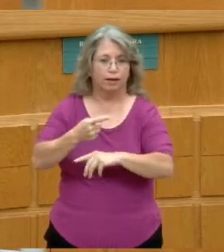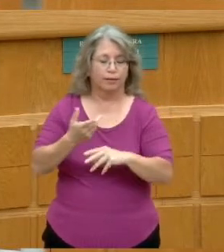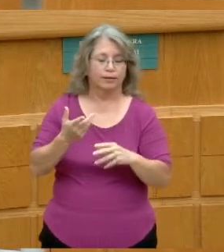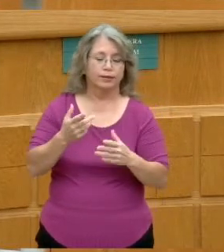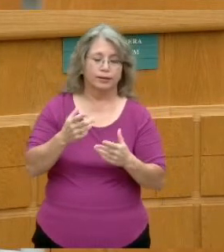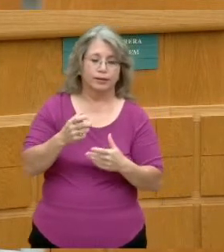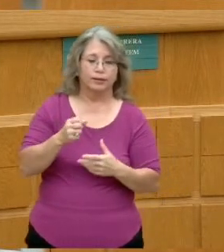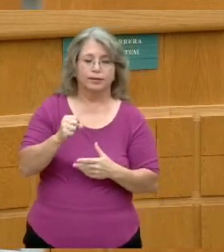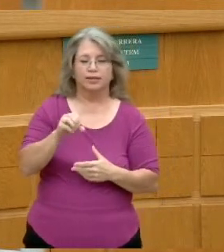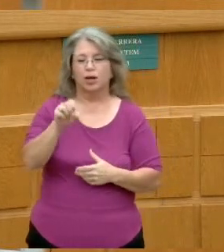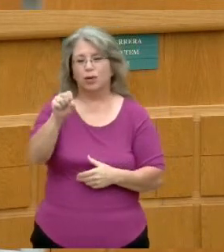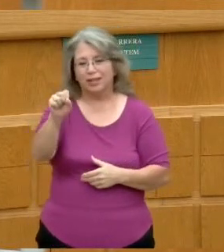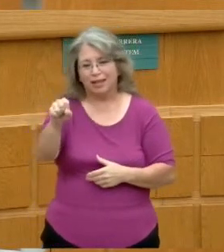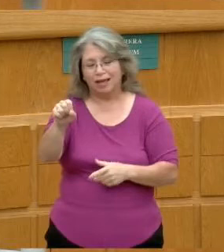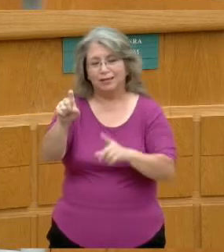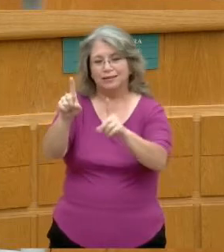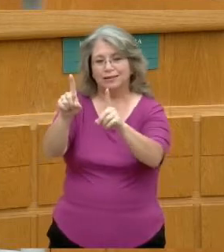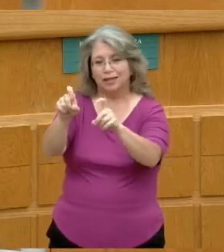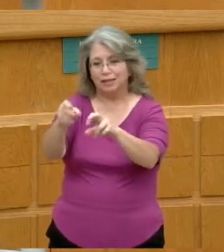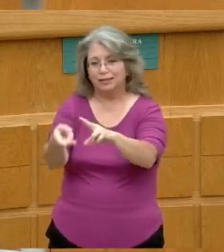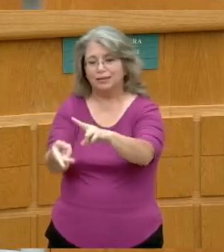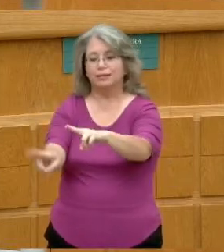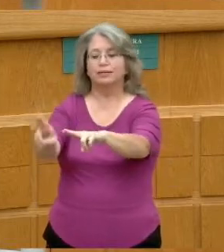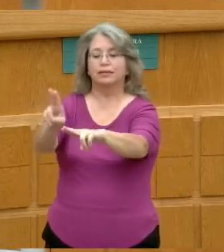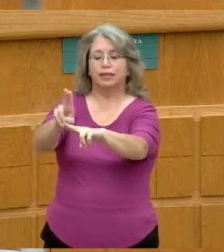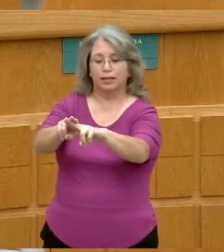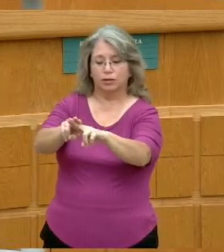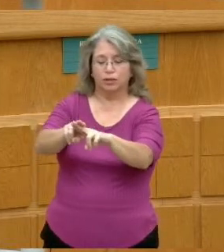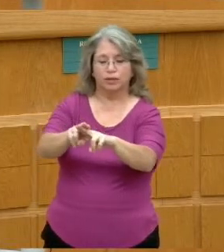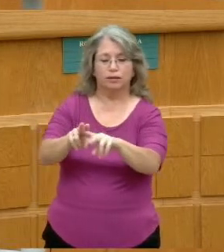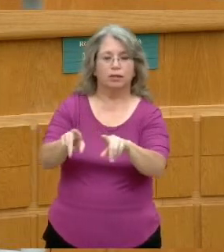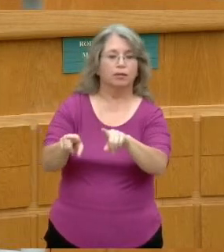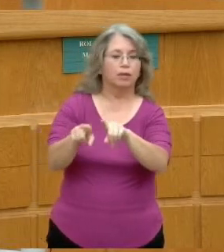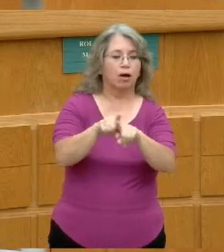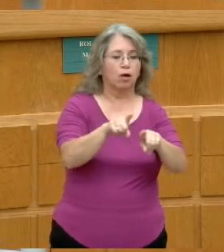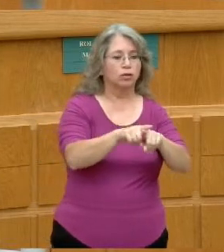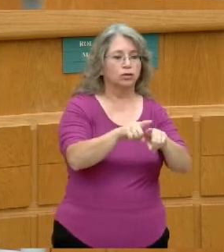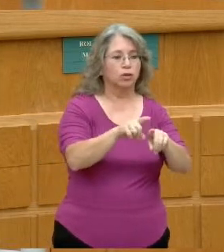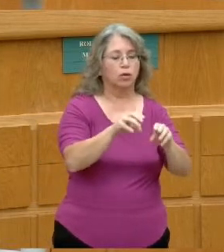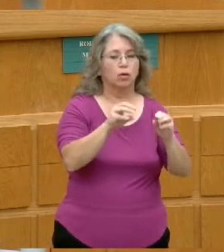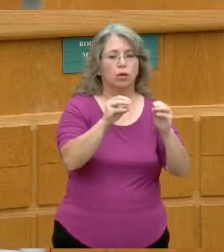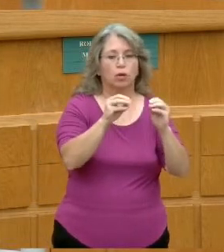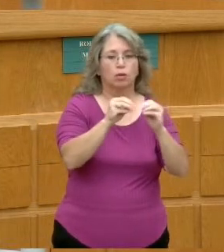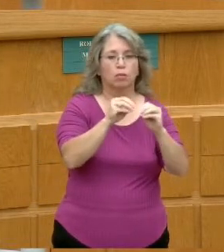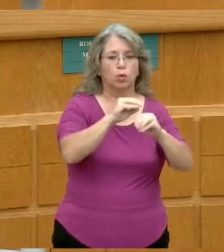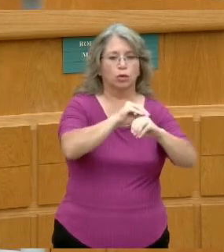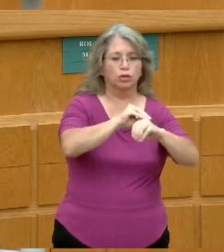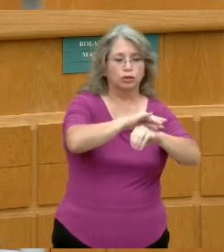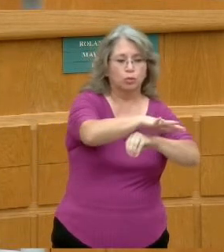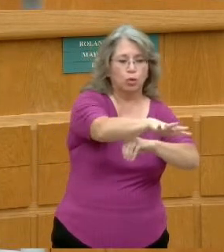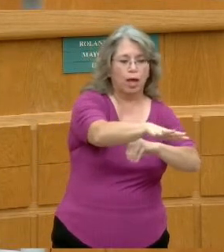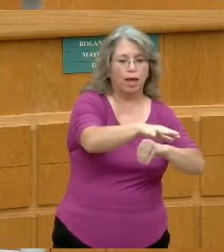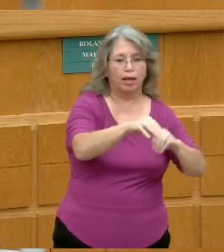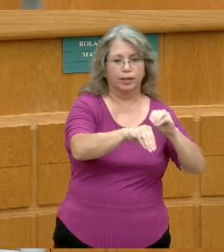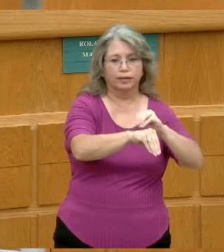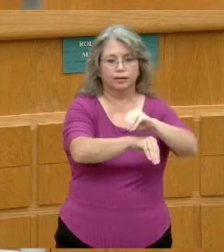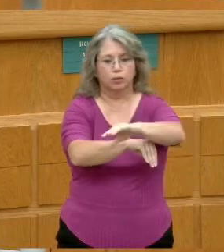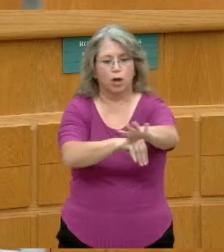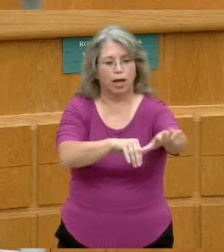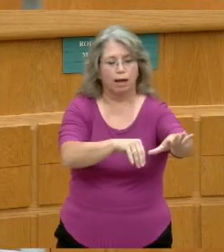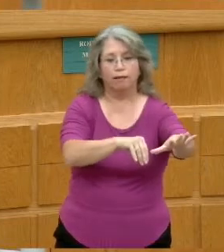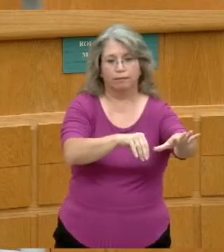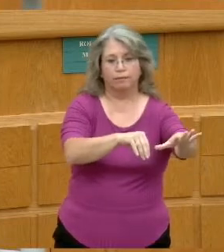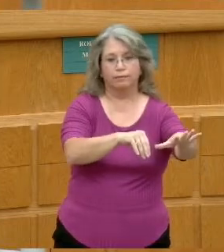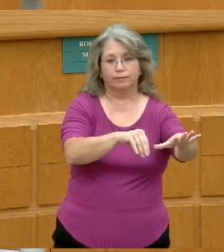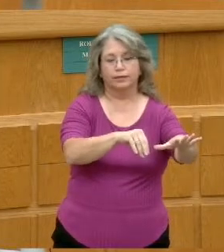while testing is up, so is transmission and spread. And so that's why we need to be mindful about how not to catch the virus